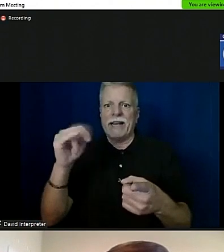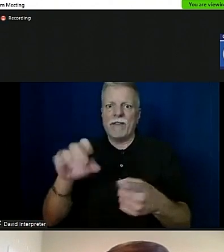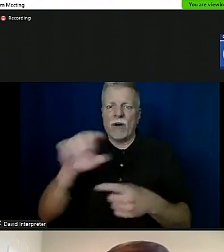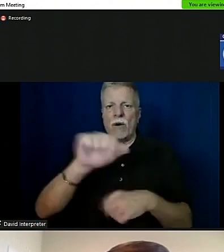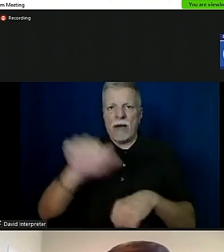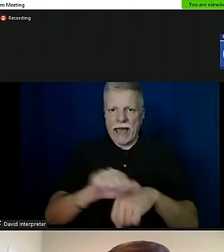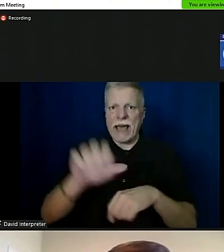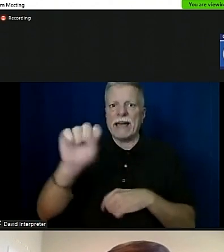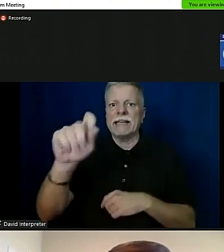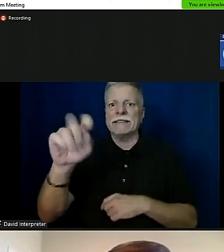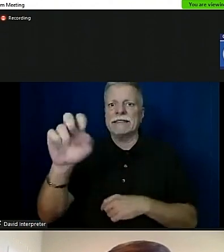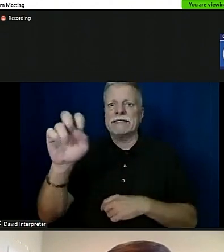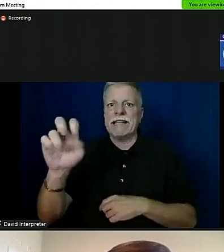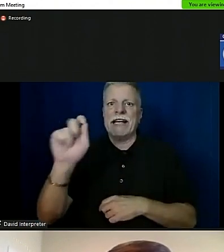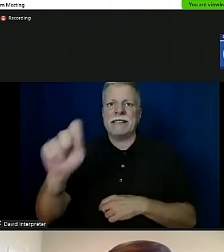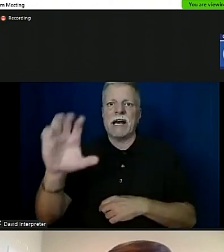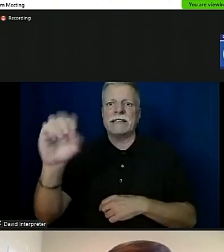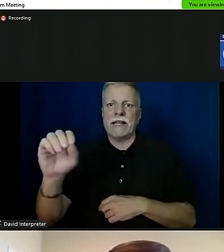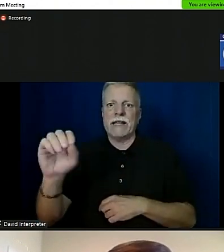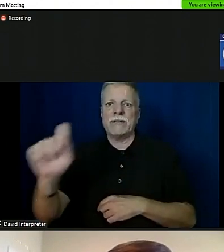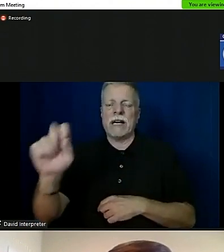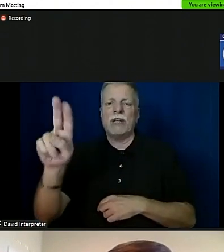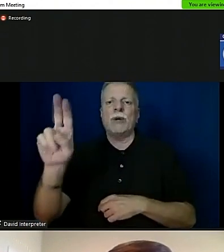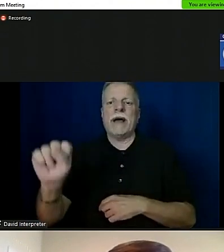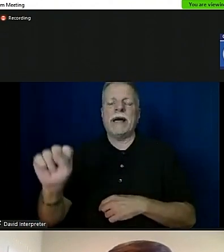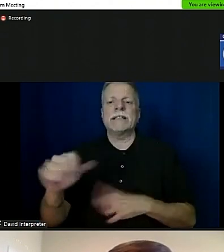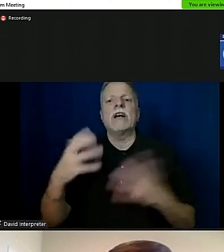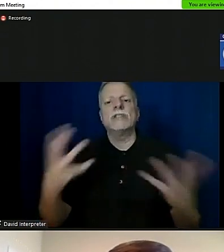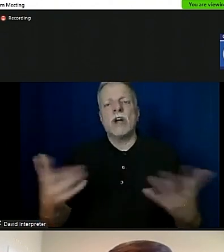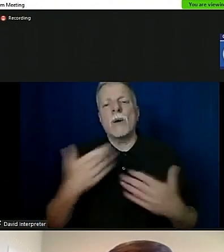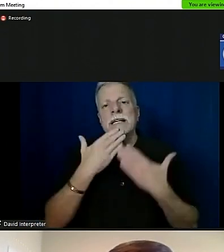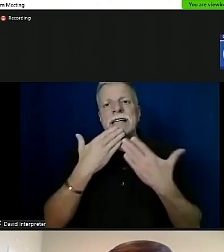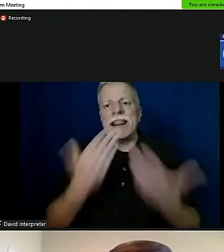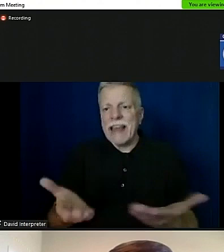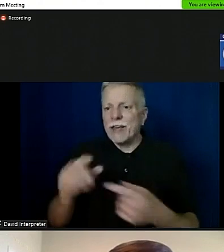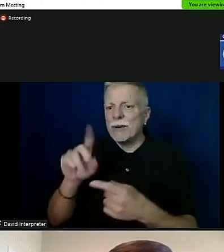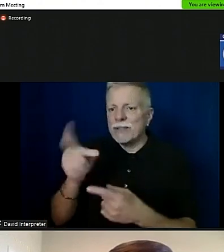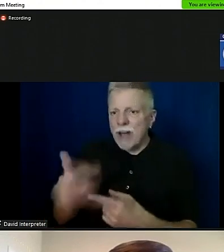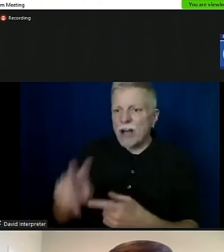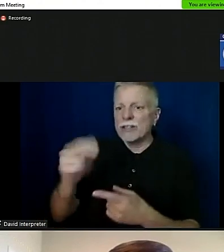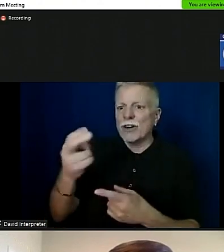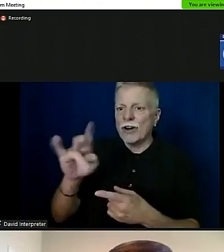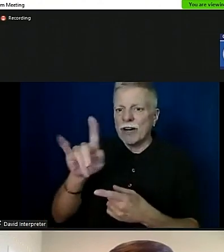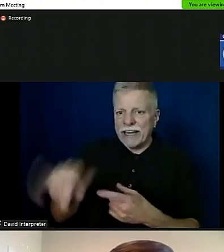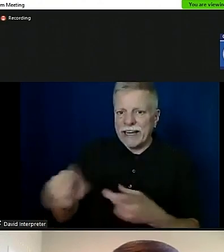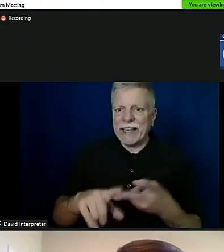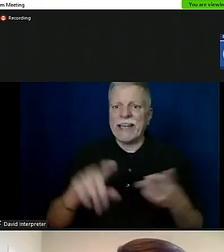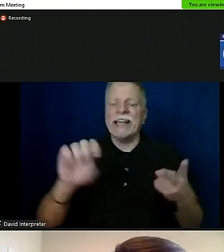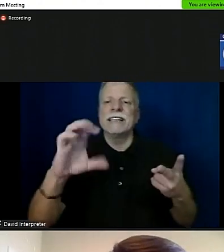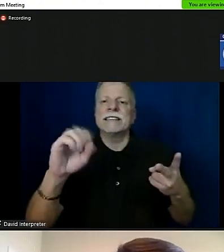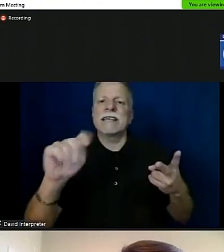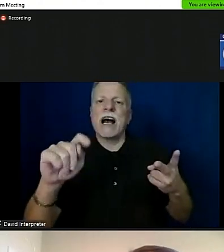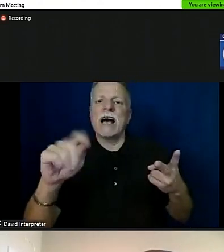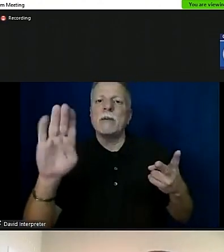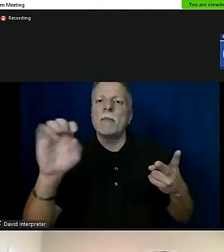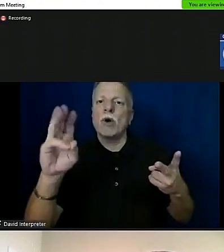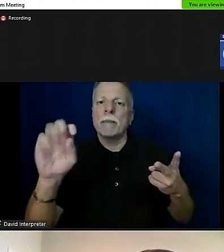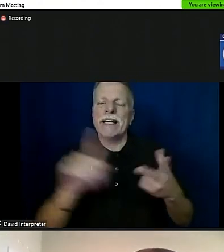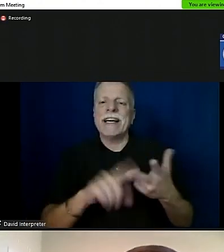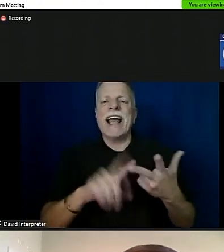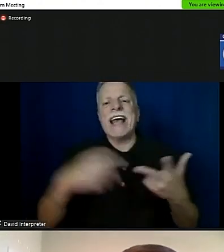media_info@state.co.us. And with that, I want to say thank you to Dr. Herlihy, Scott Bookman, and General Sherman for